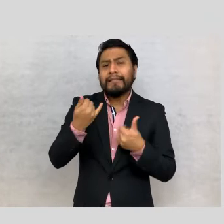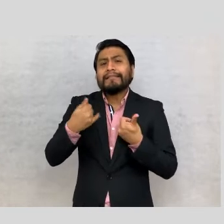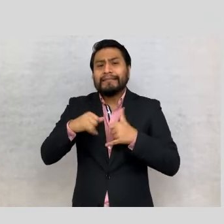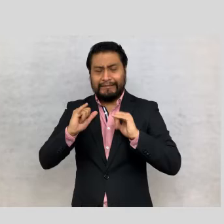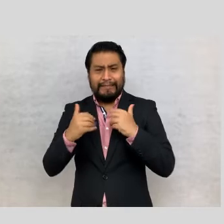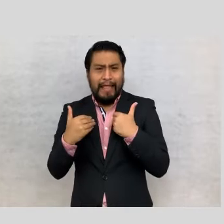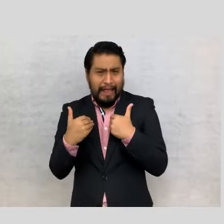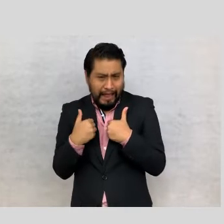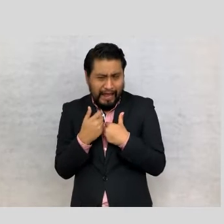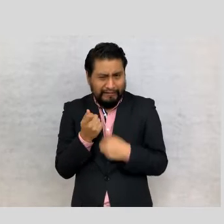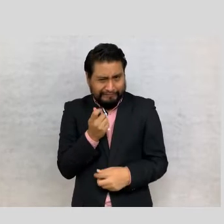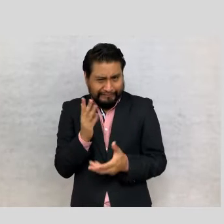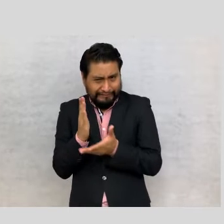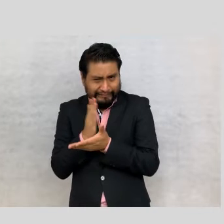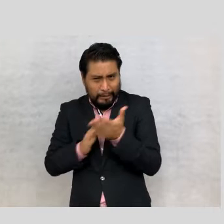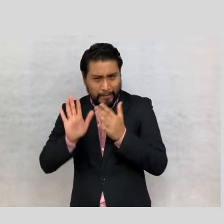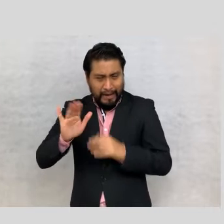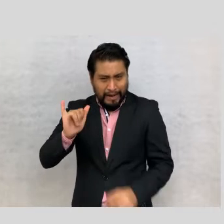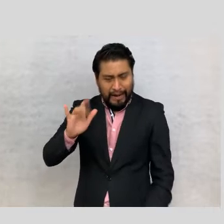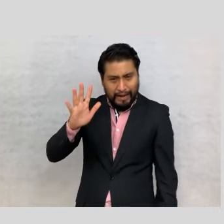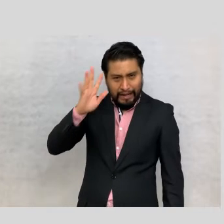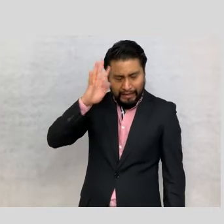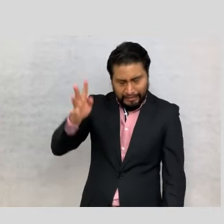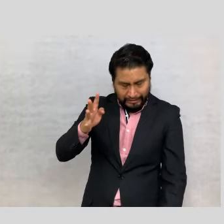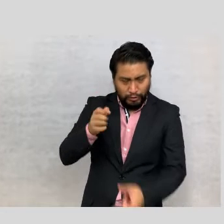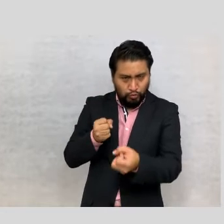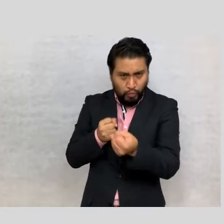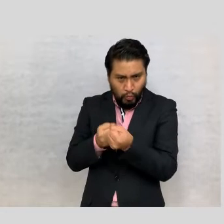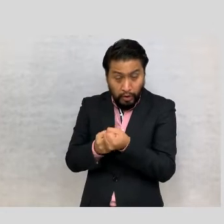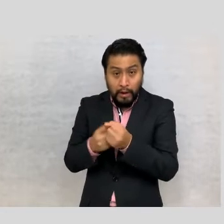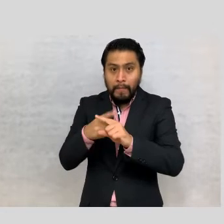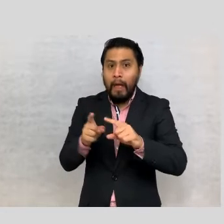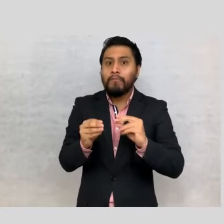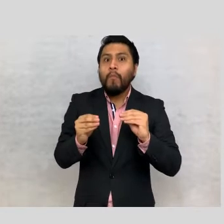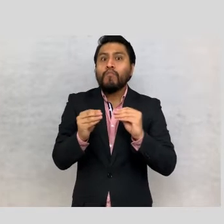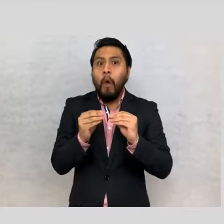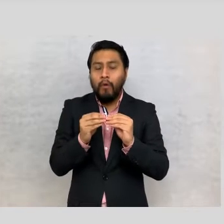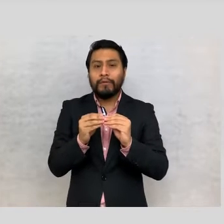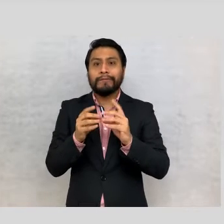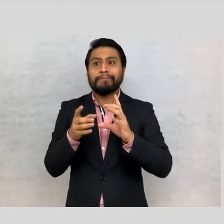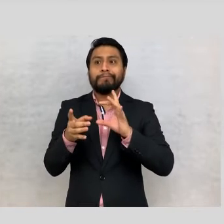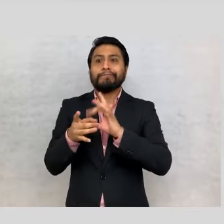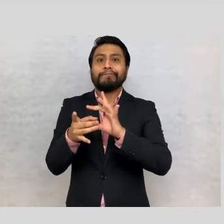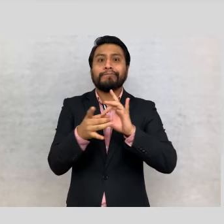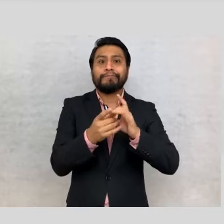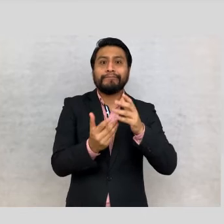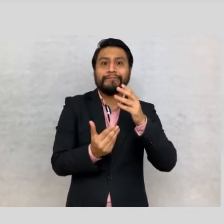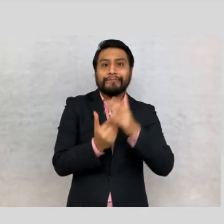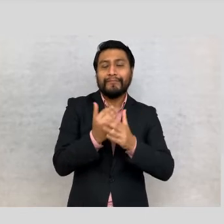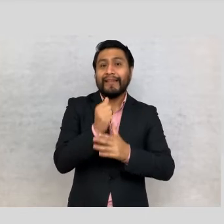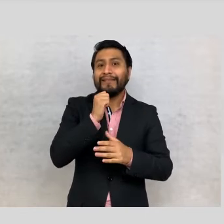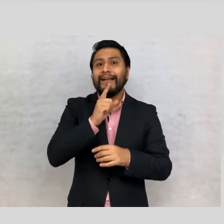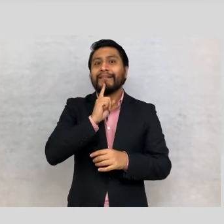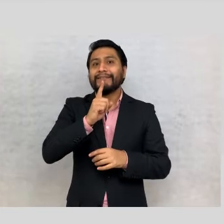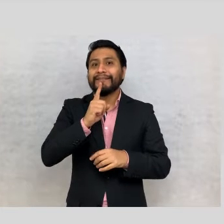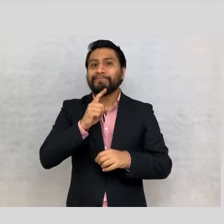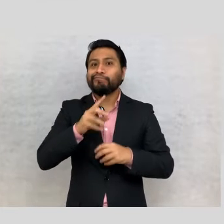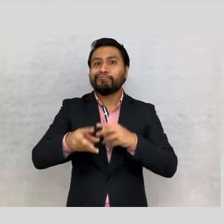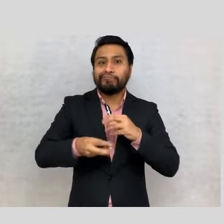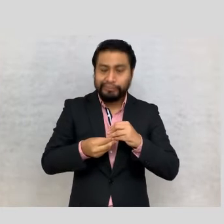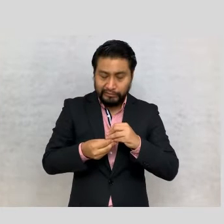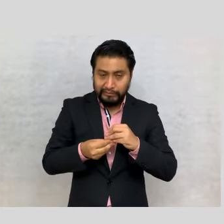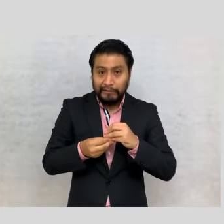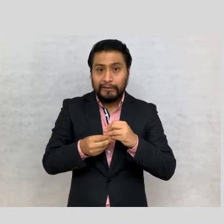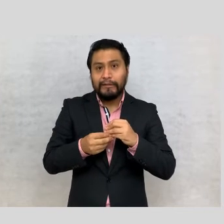or residues of these ideas, but much more disjointed and not so established, since